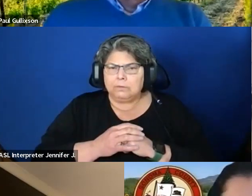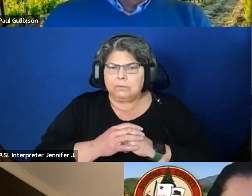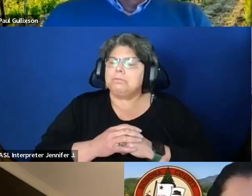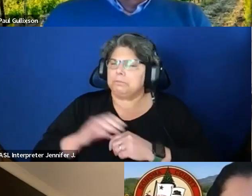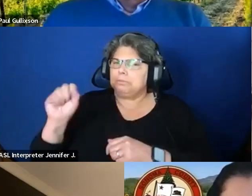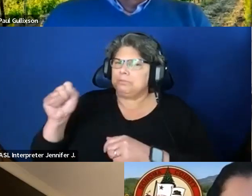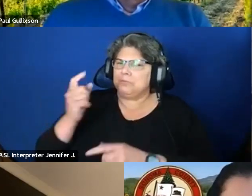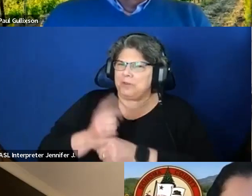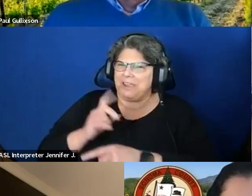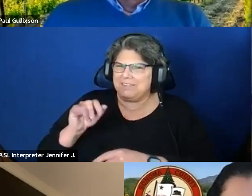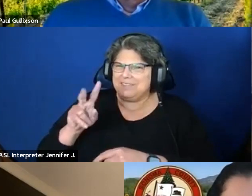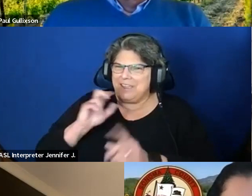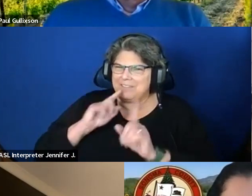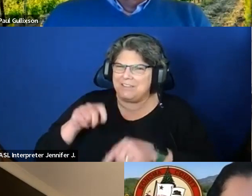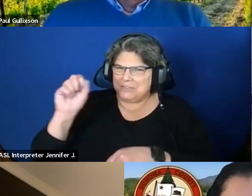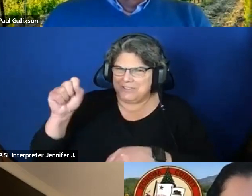That's right.